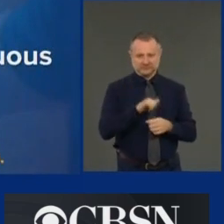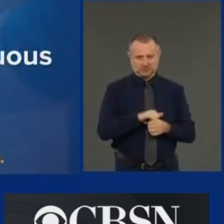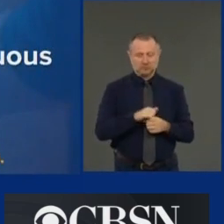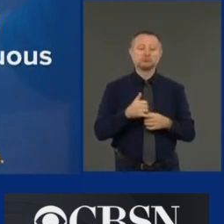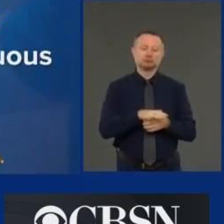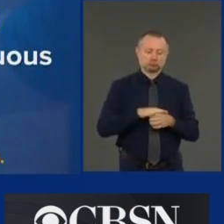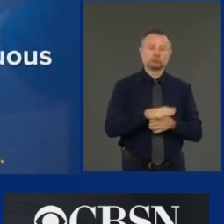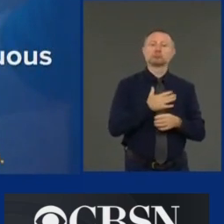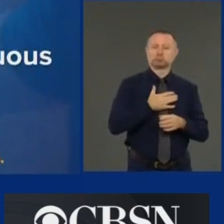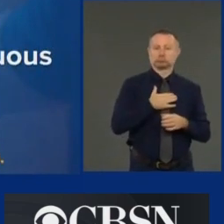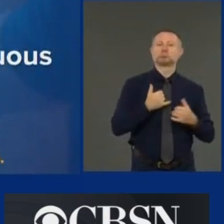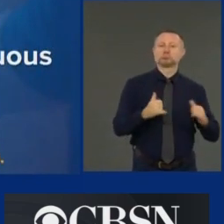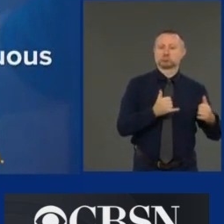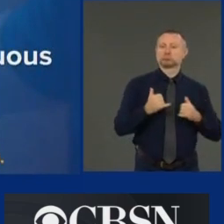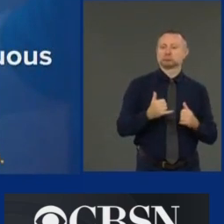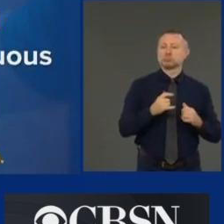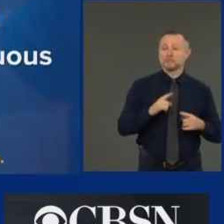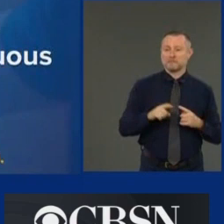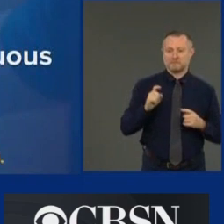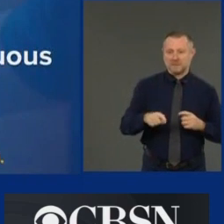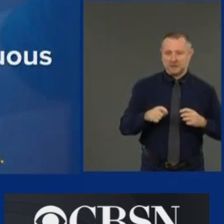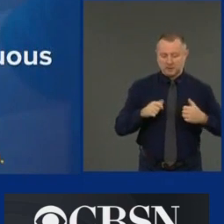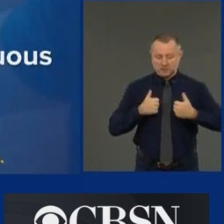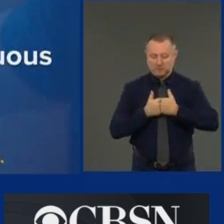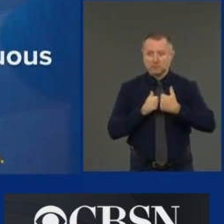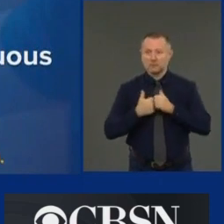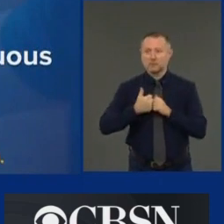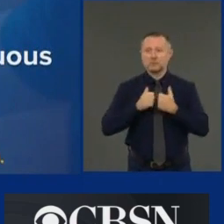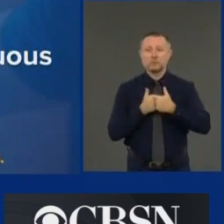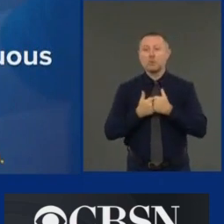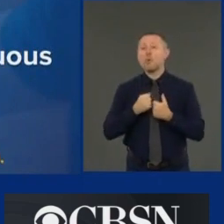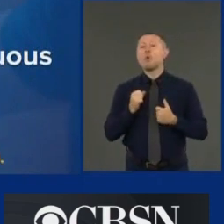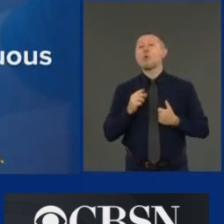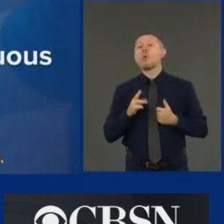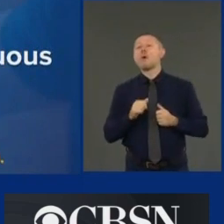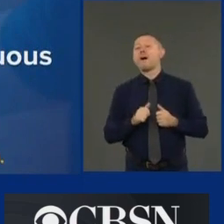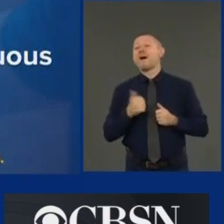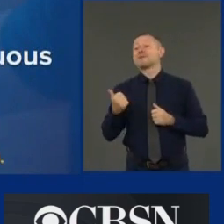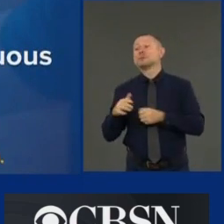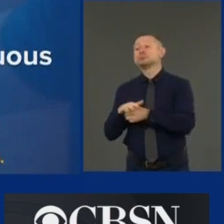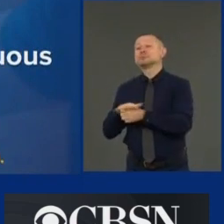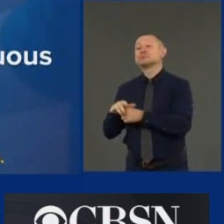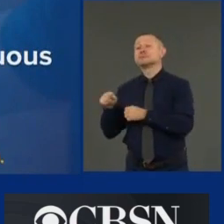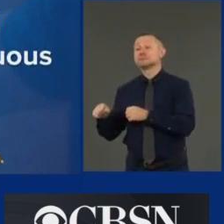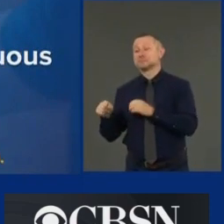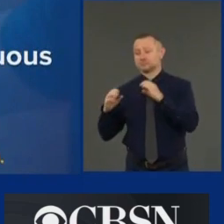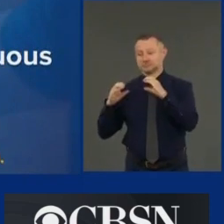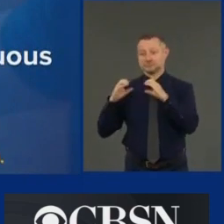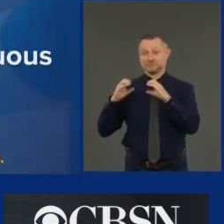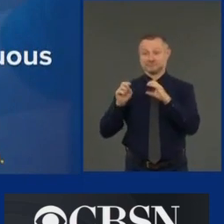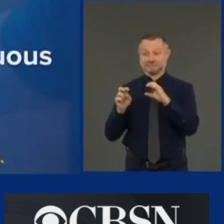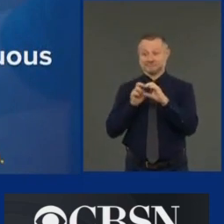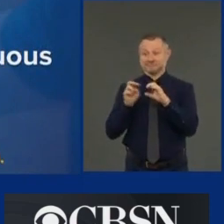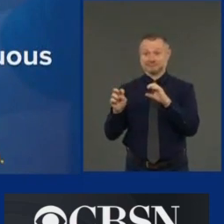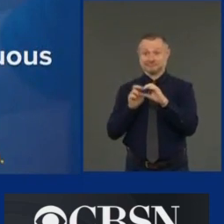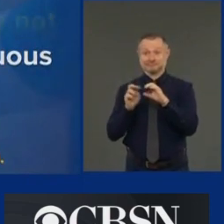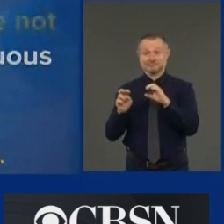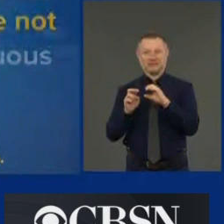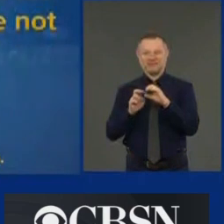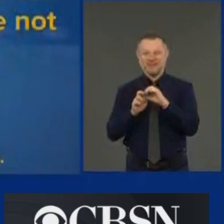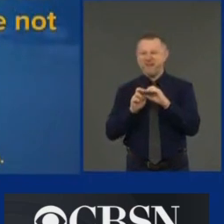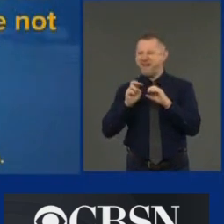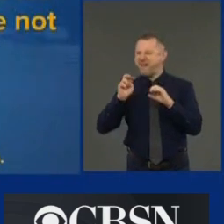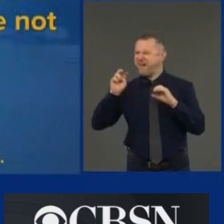with a contiguous region or county, but nothing outside of that until